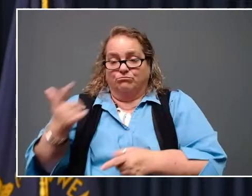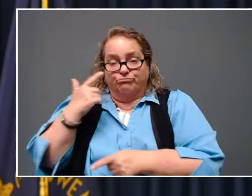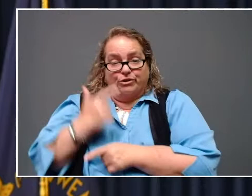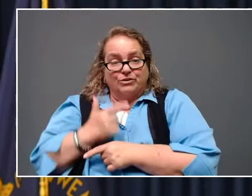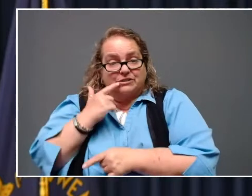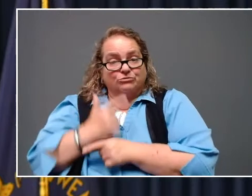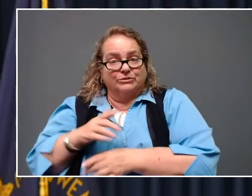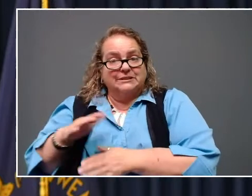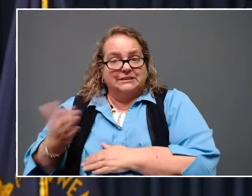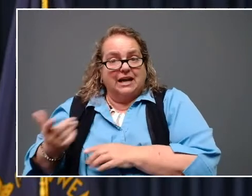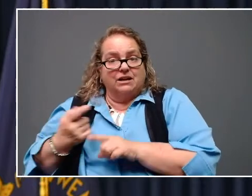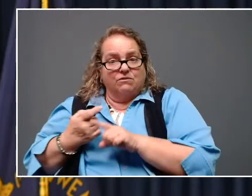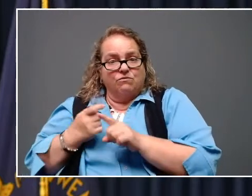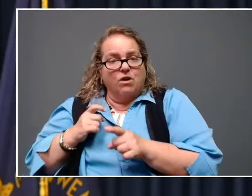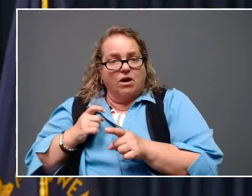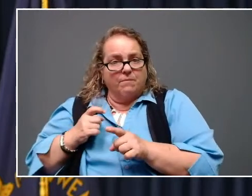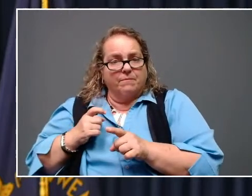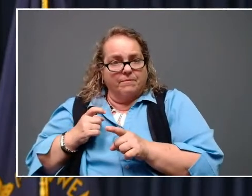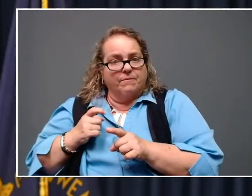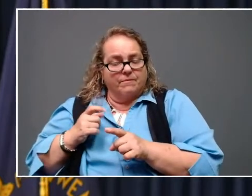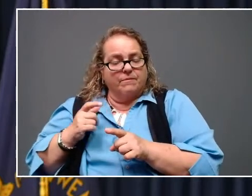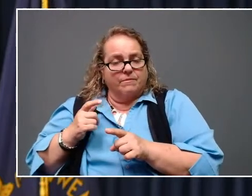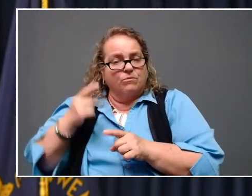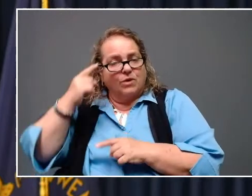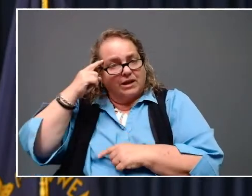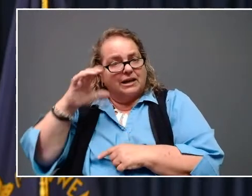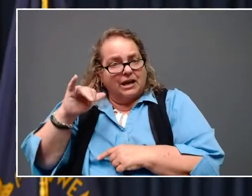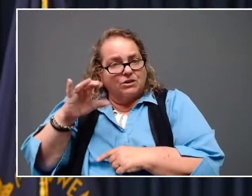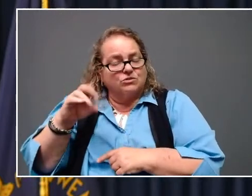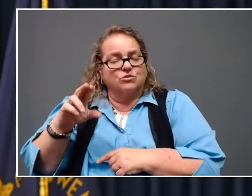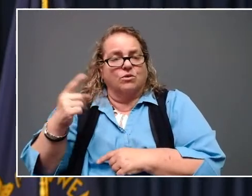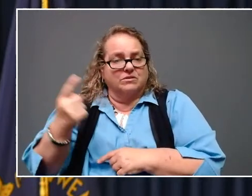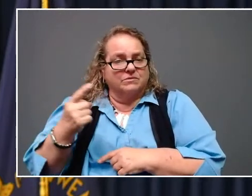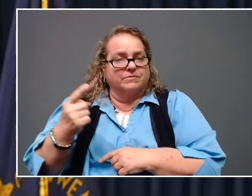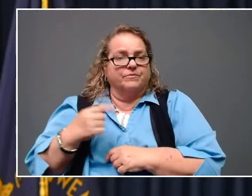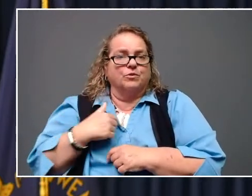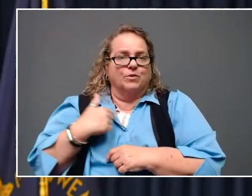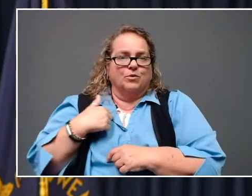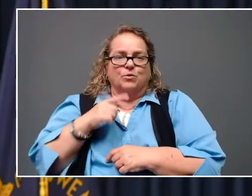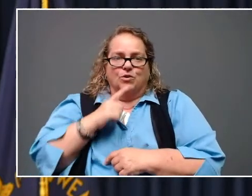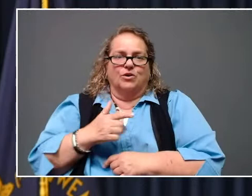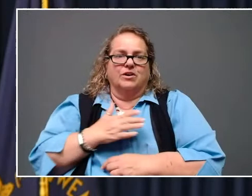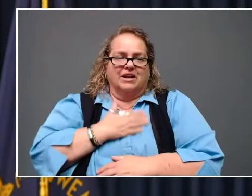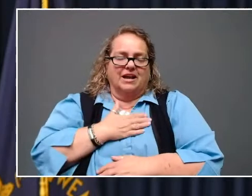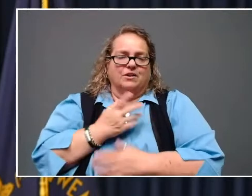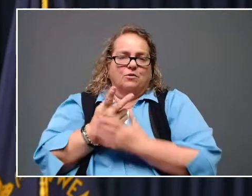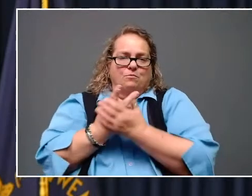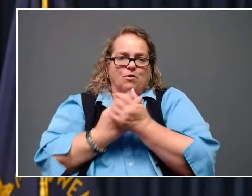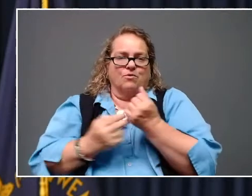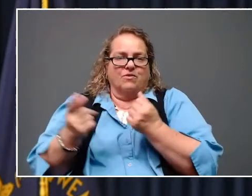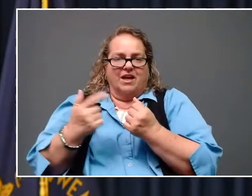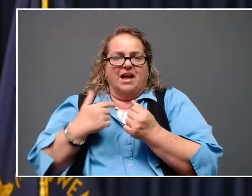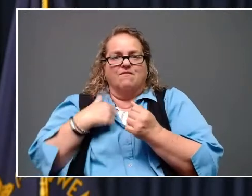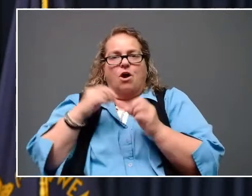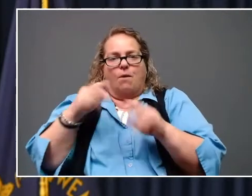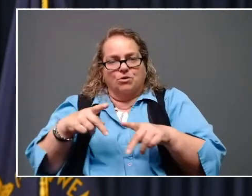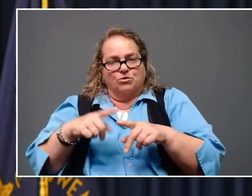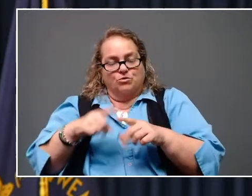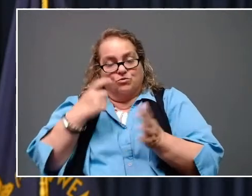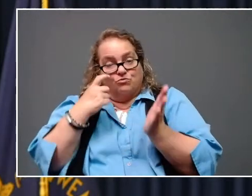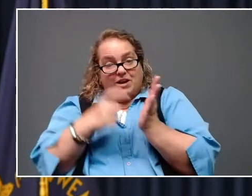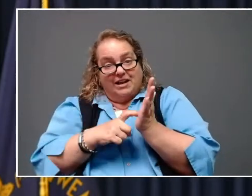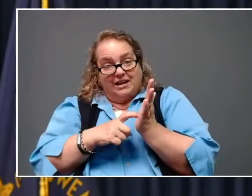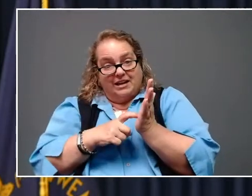their special relative. We were glad that both they got to recognize